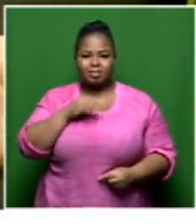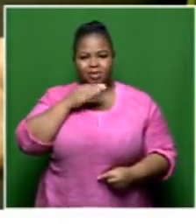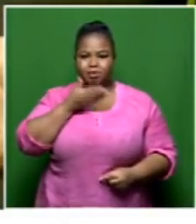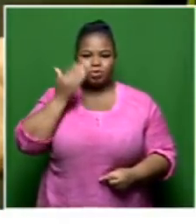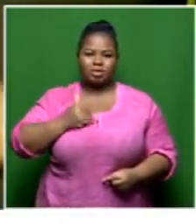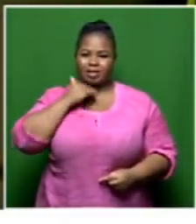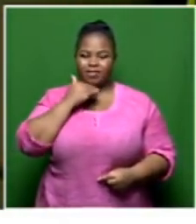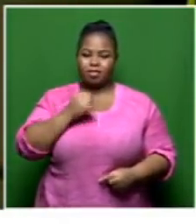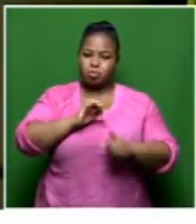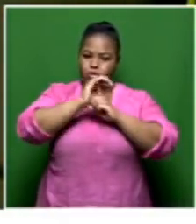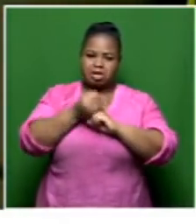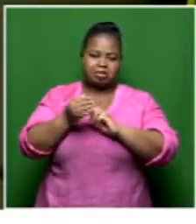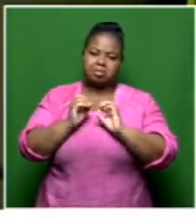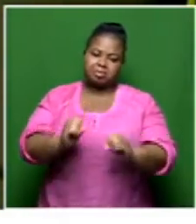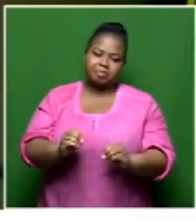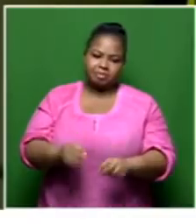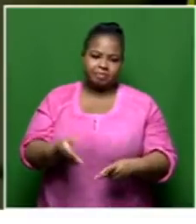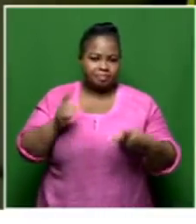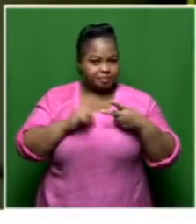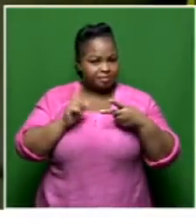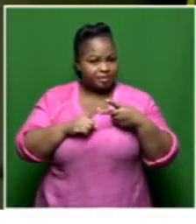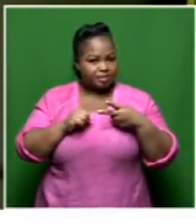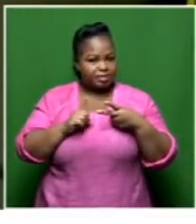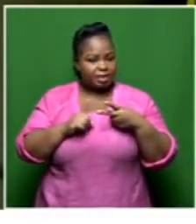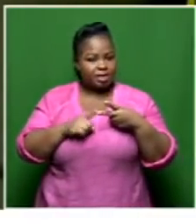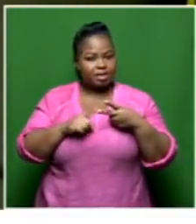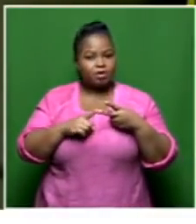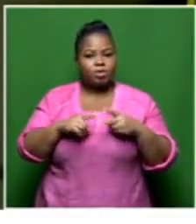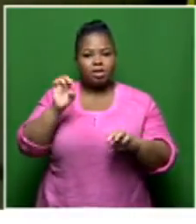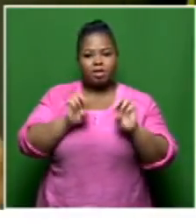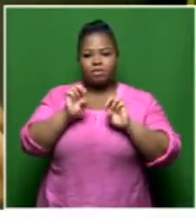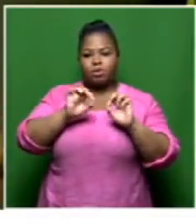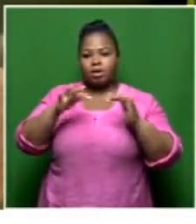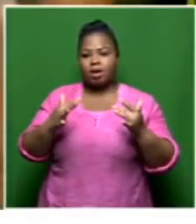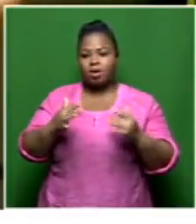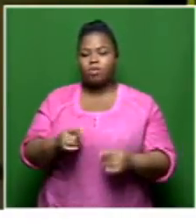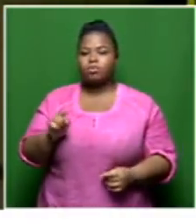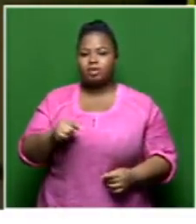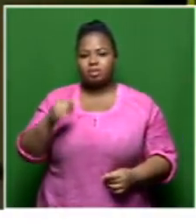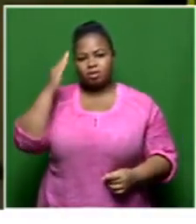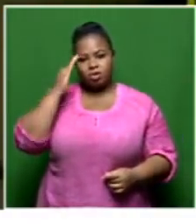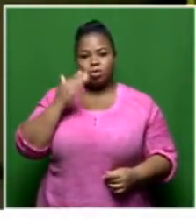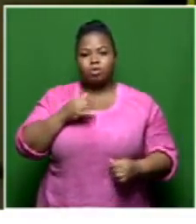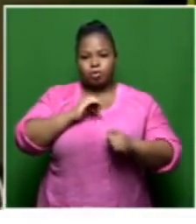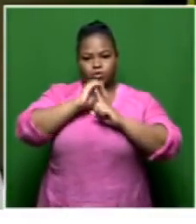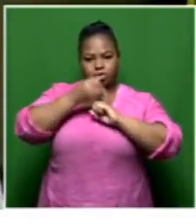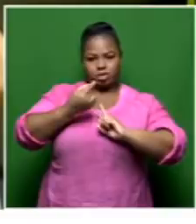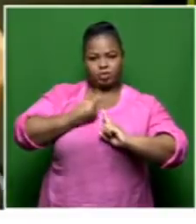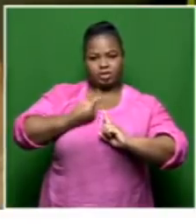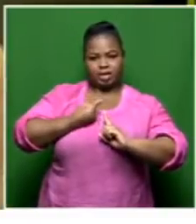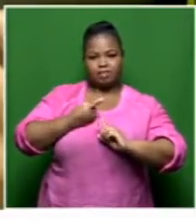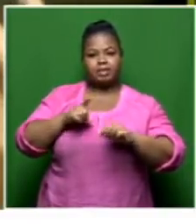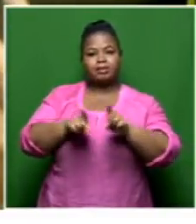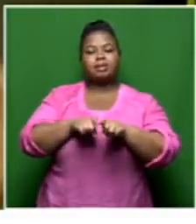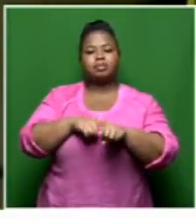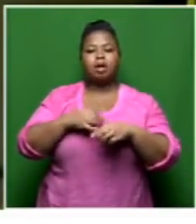not enough protection. The second of the big commandments there is you need to be concerned that you get enough protection, but that you are